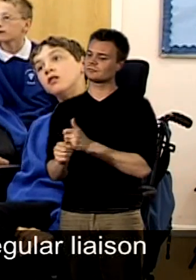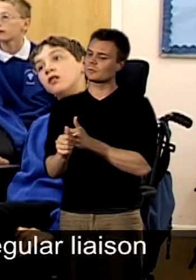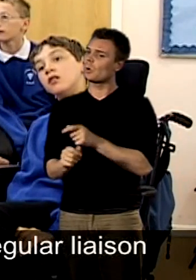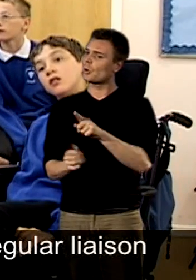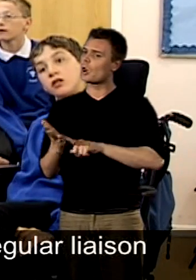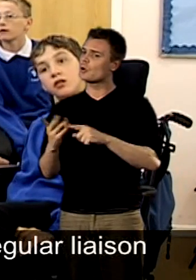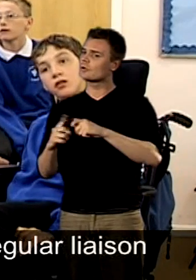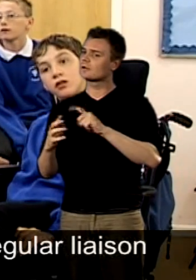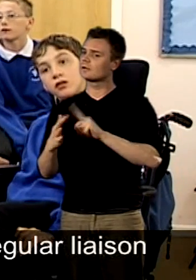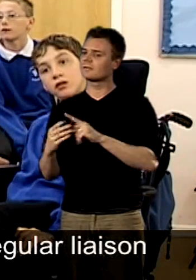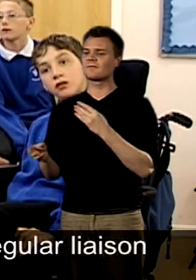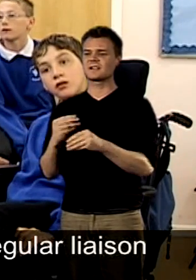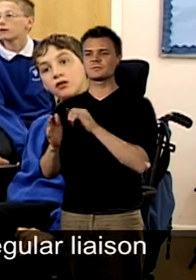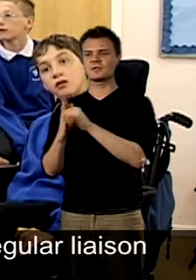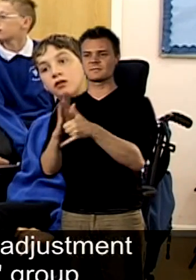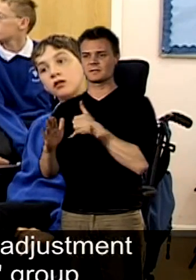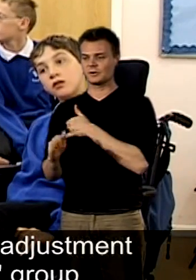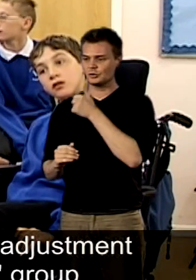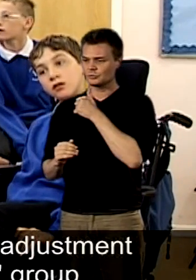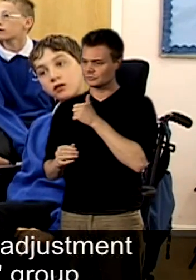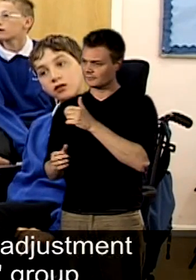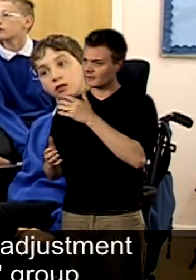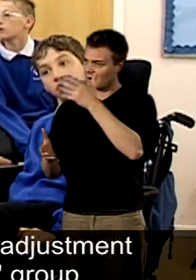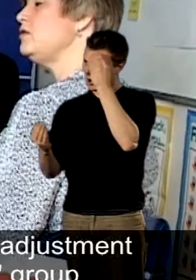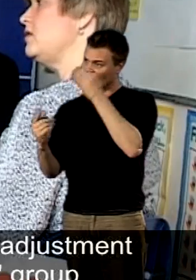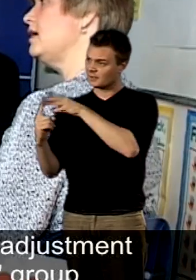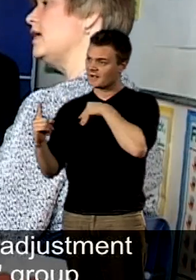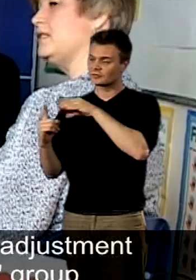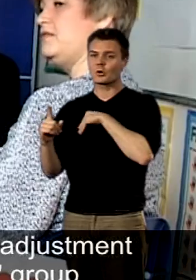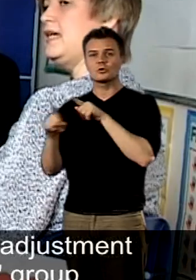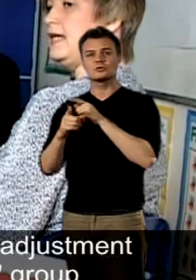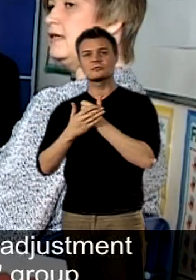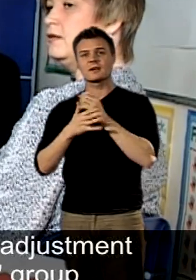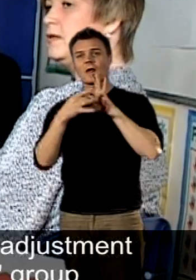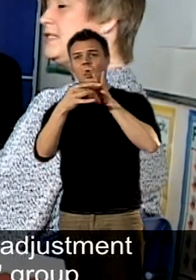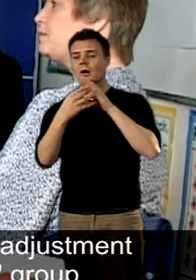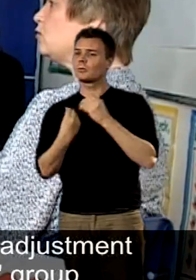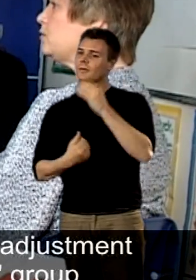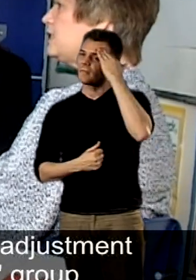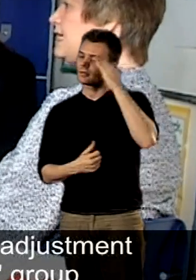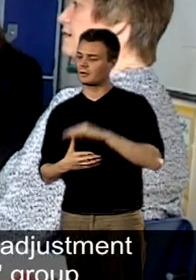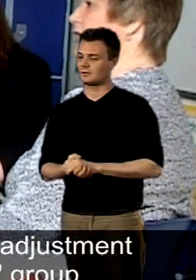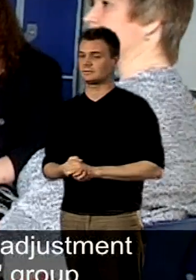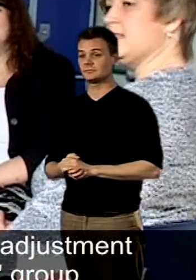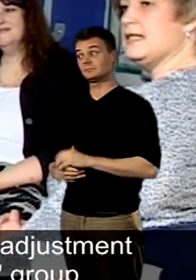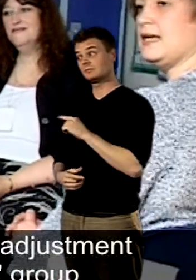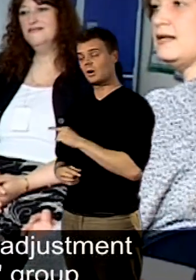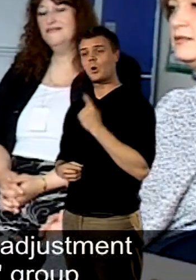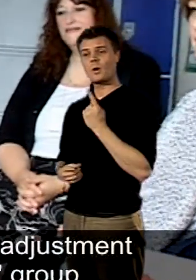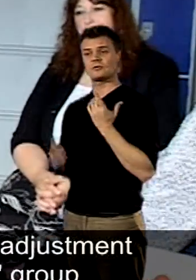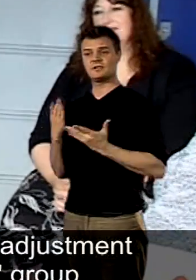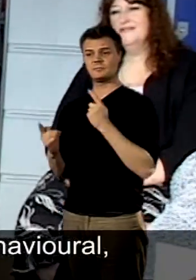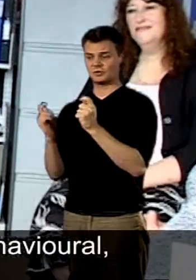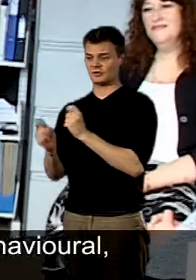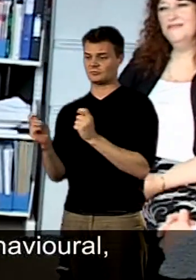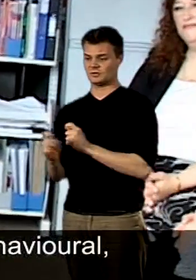learning mentor, and regular liaison with his mum. At Filsham Valley, one reasonable adjustment has been a social use of language group, especially set up